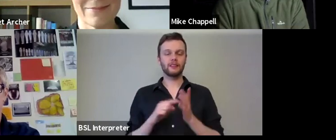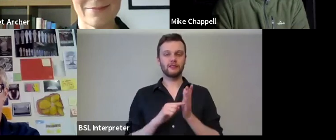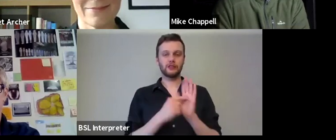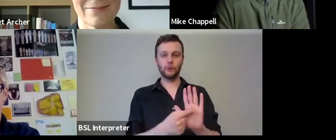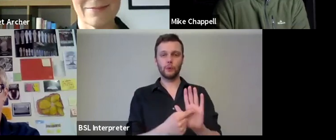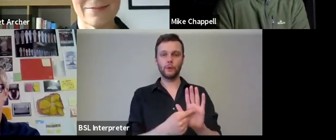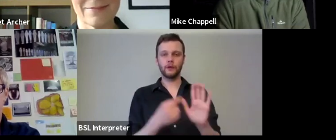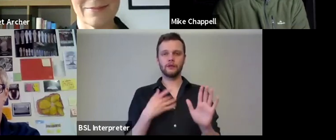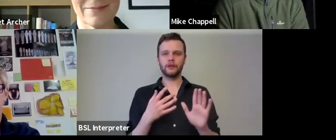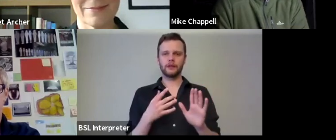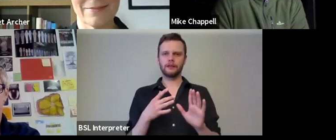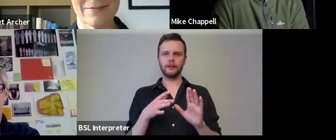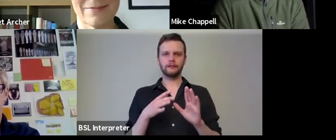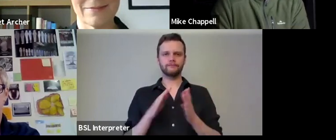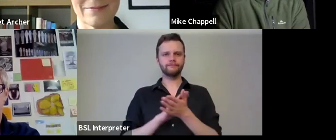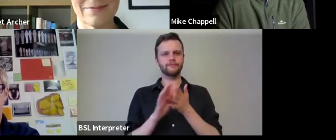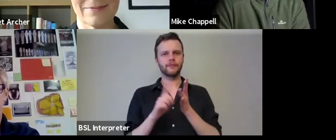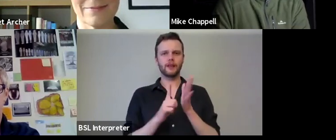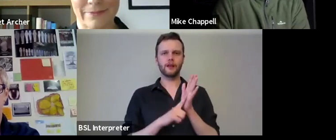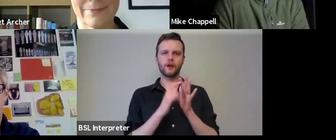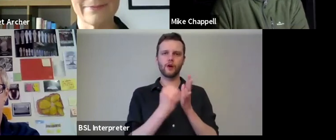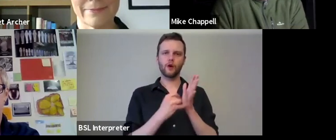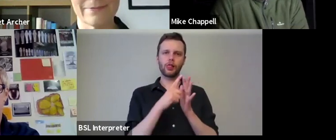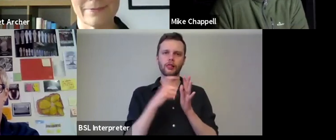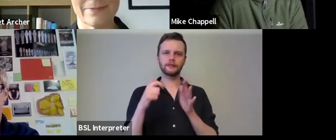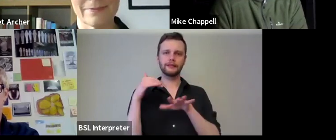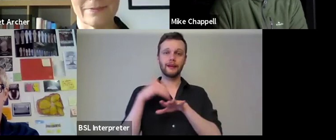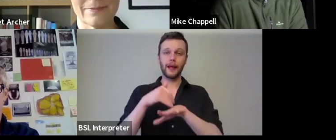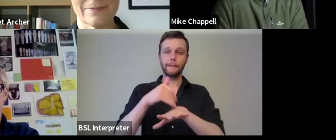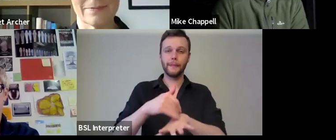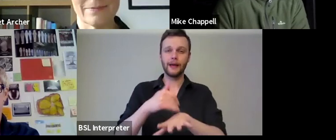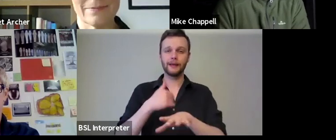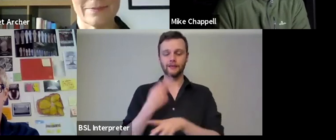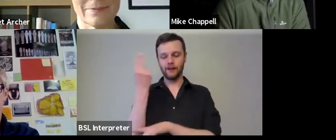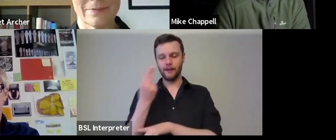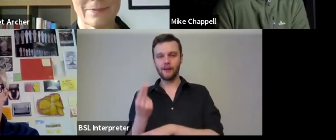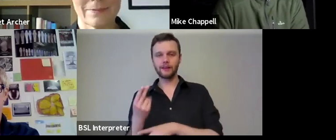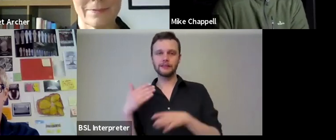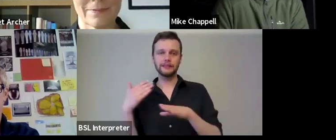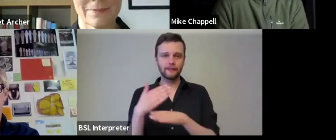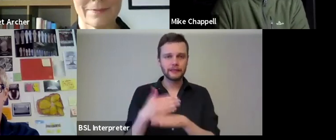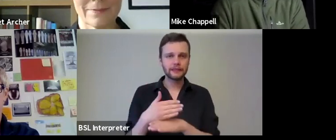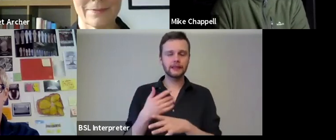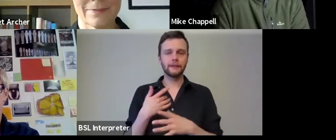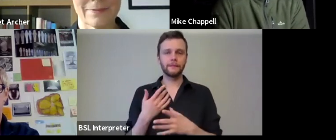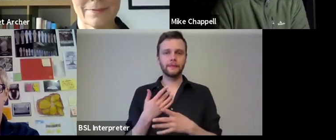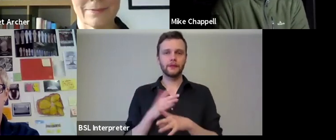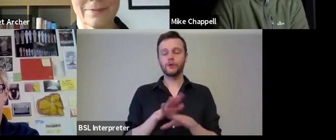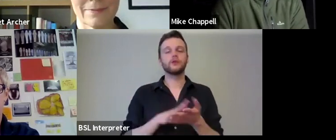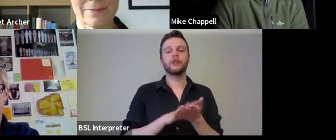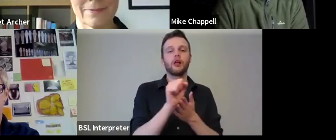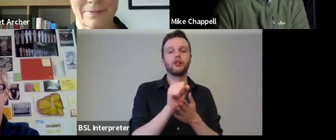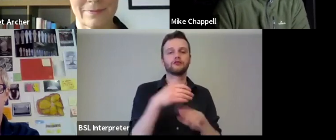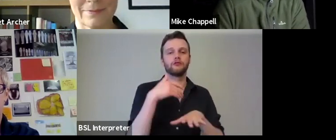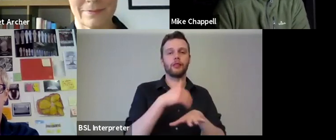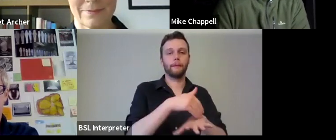the holistic impact that arts and cultural activity has. It's not just the cultural impact of cultural